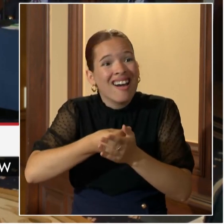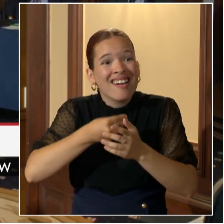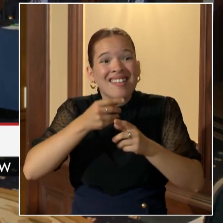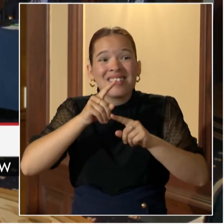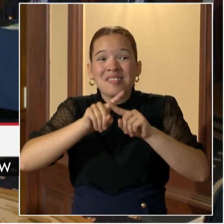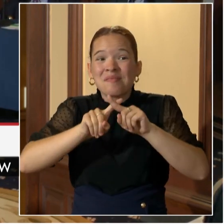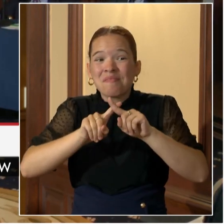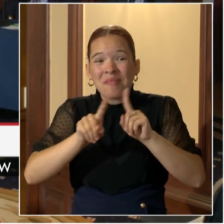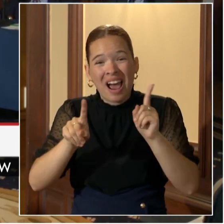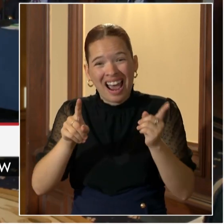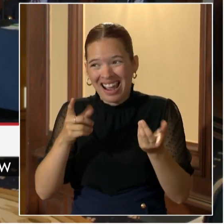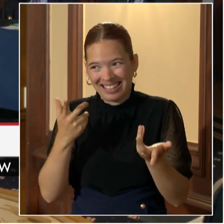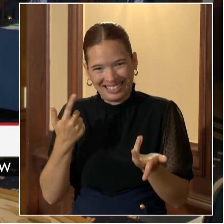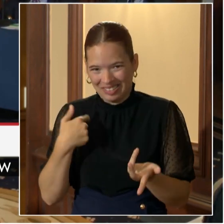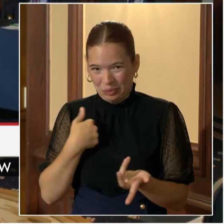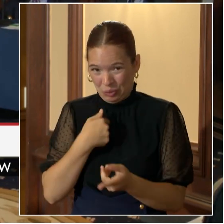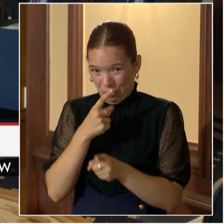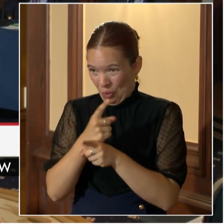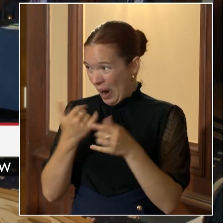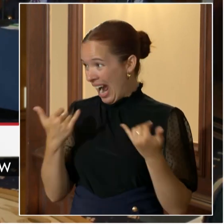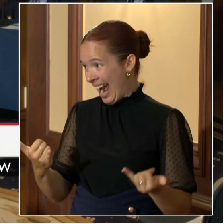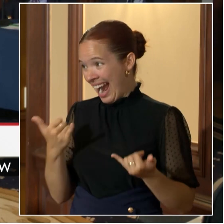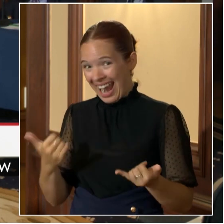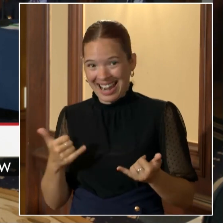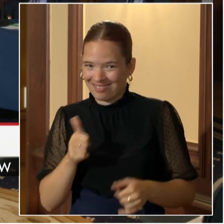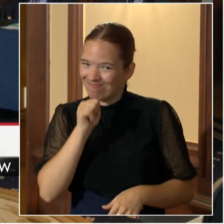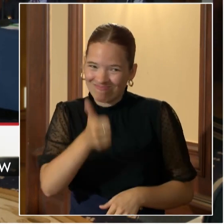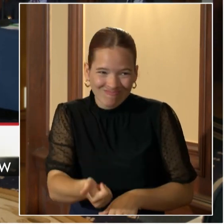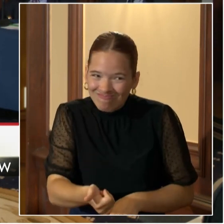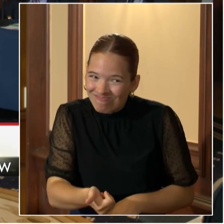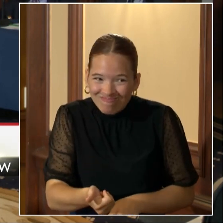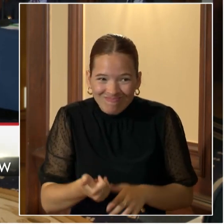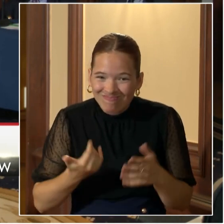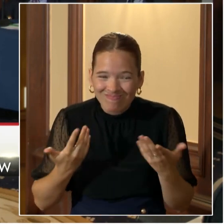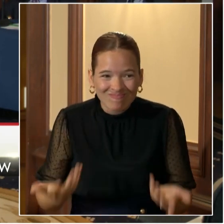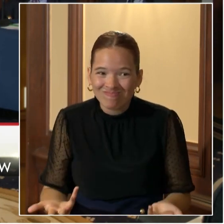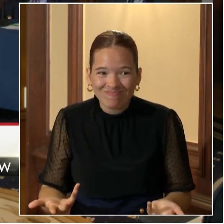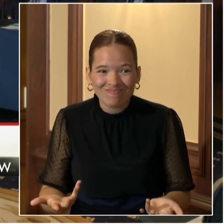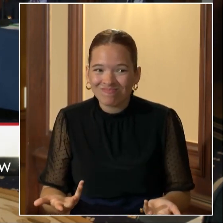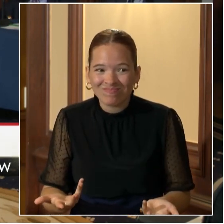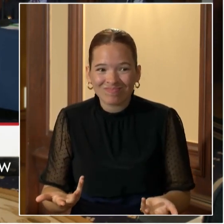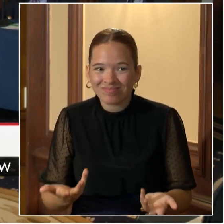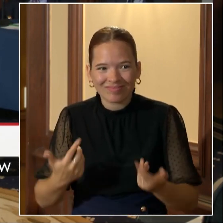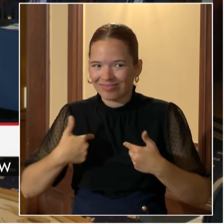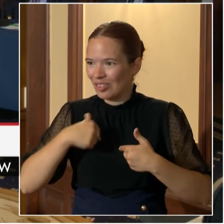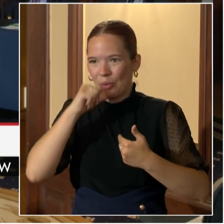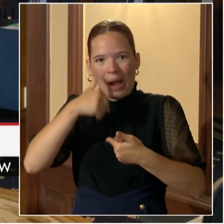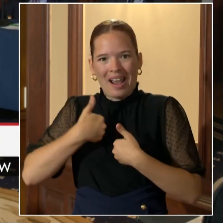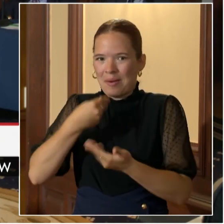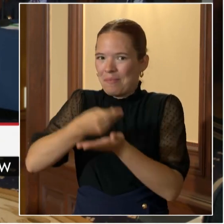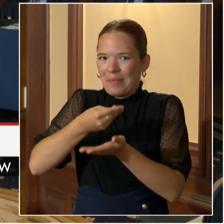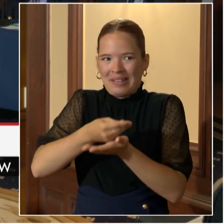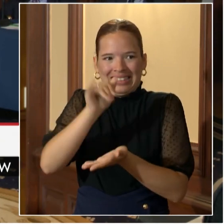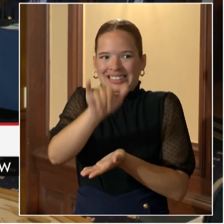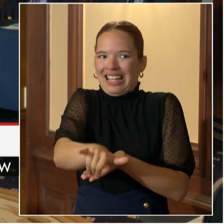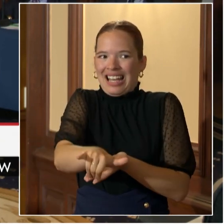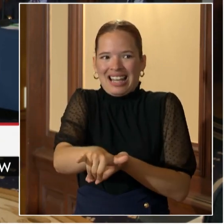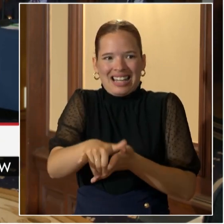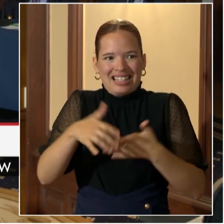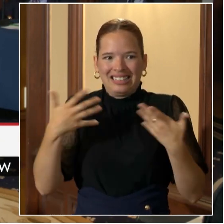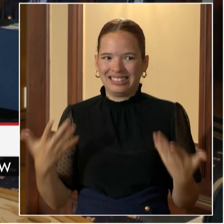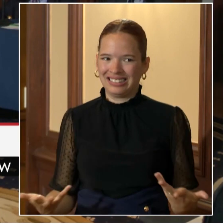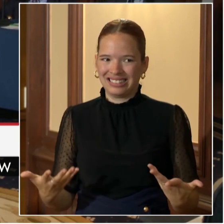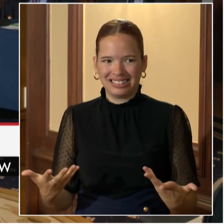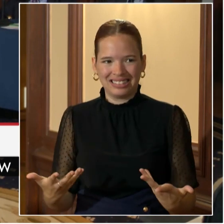as a paper government agency with a unitary staff. I want to commend Ms. Silgut,